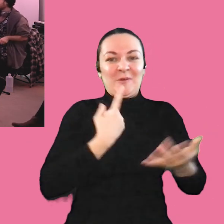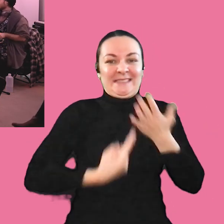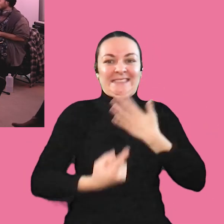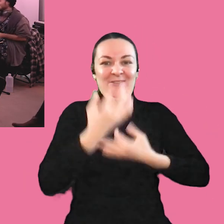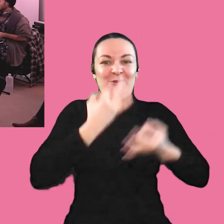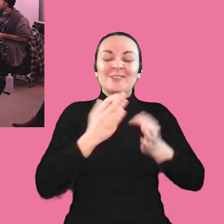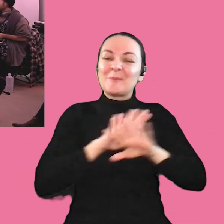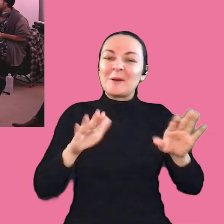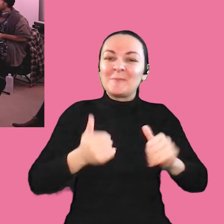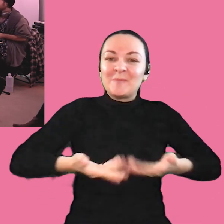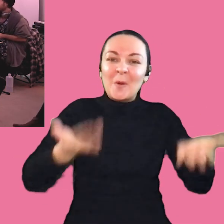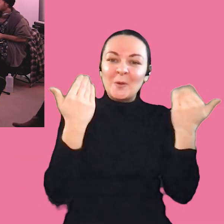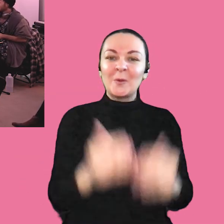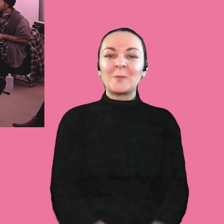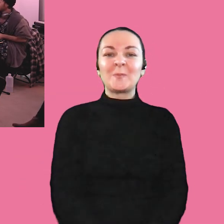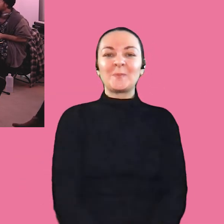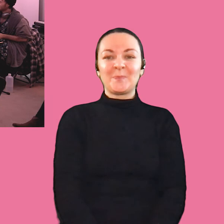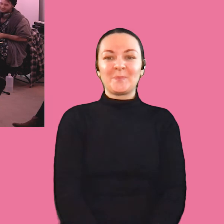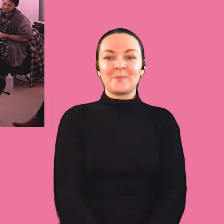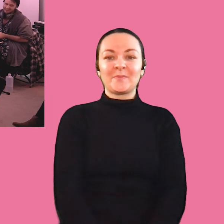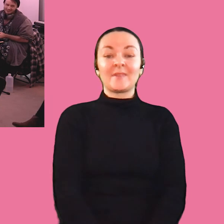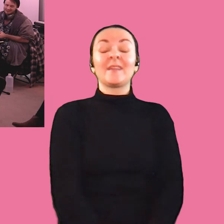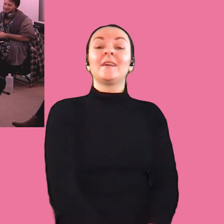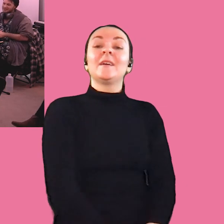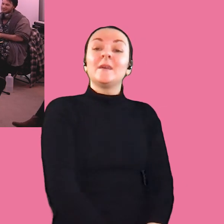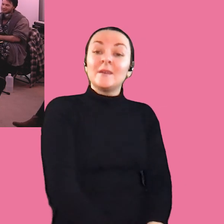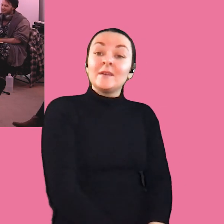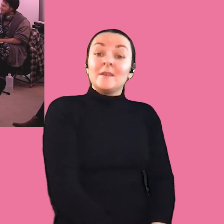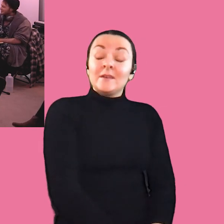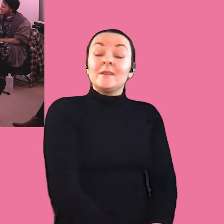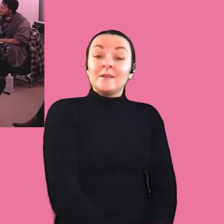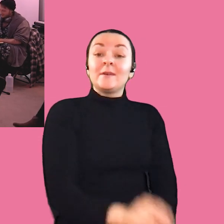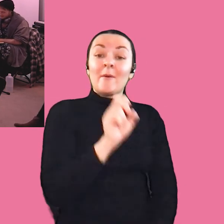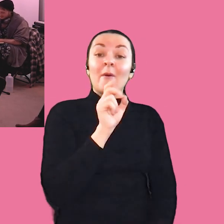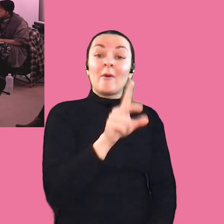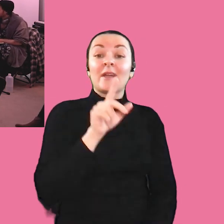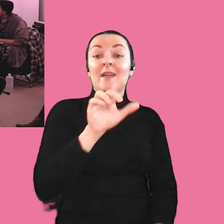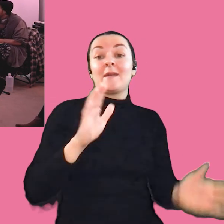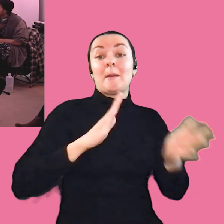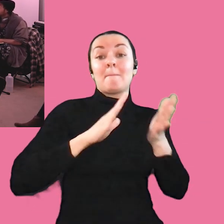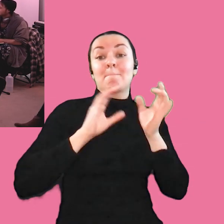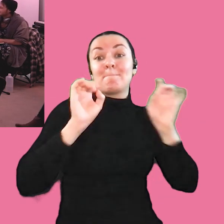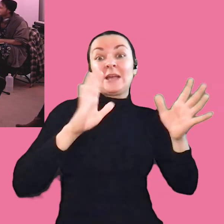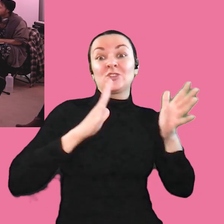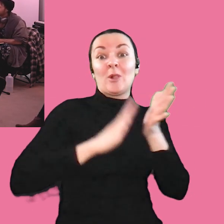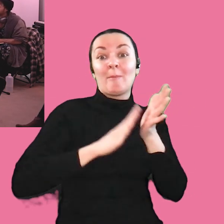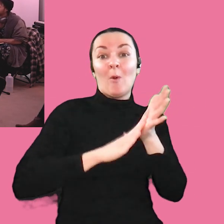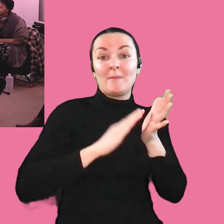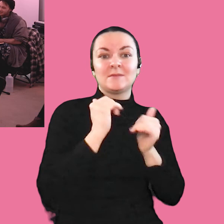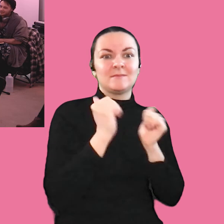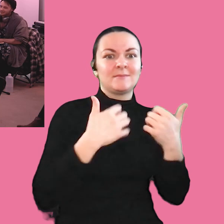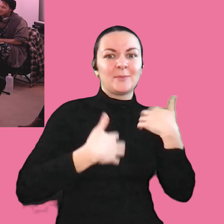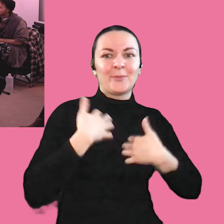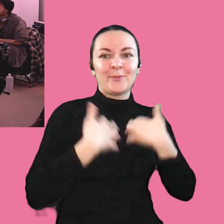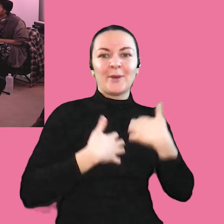On you go. Oh, okay. It's so interesting you're talking about magical moments, because I asked